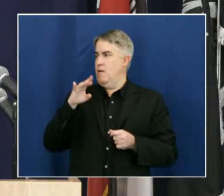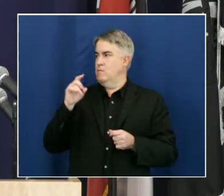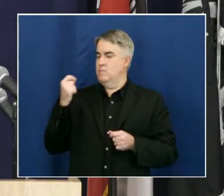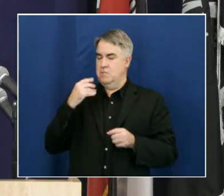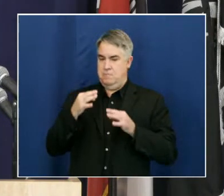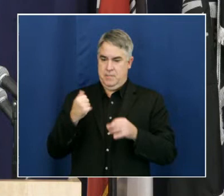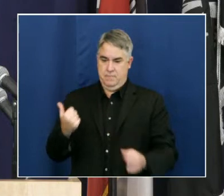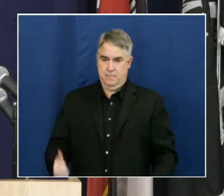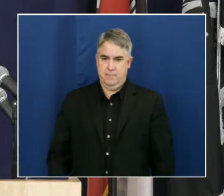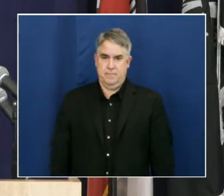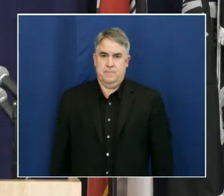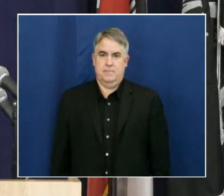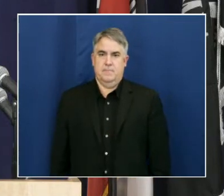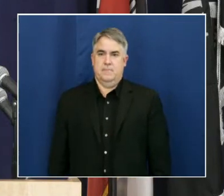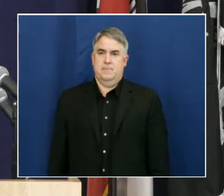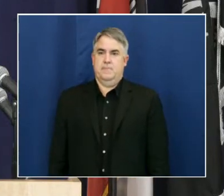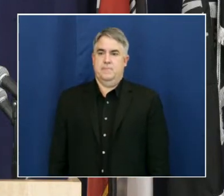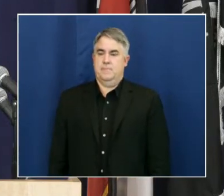update.